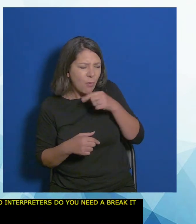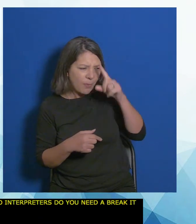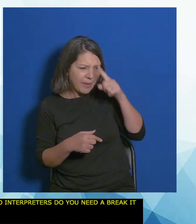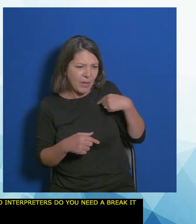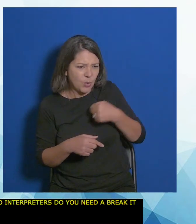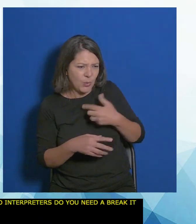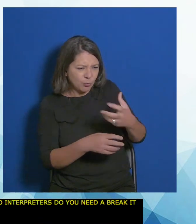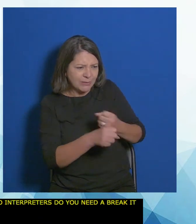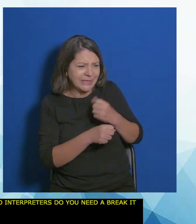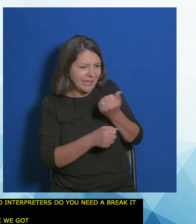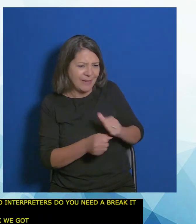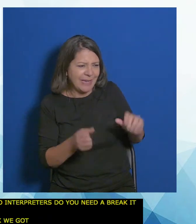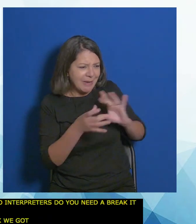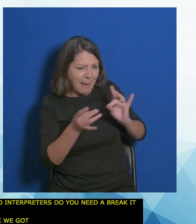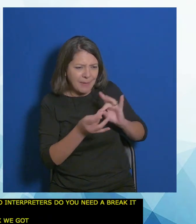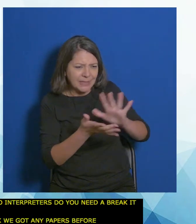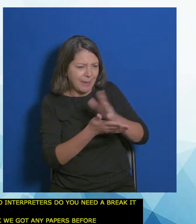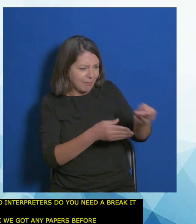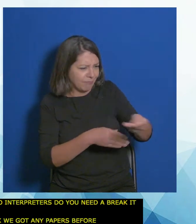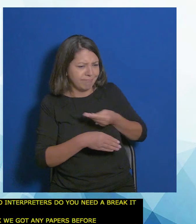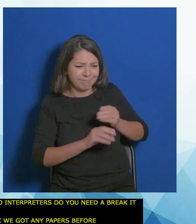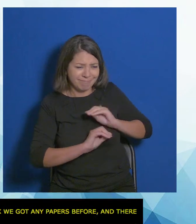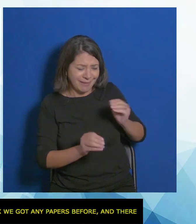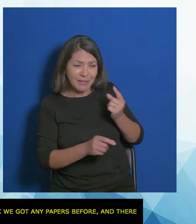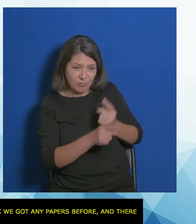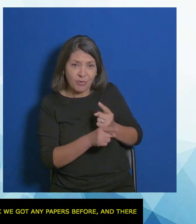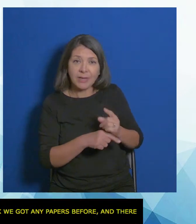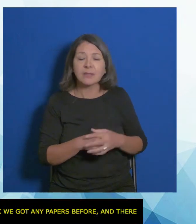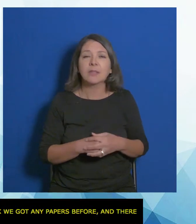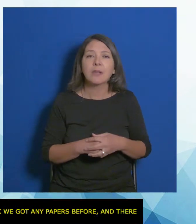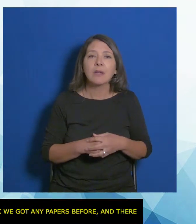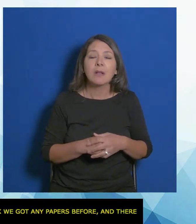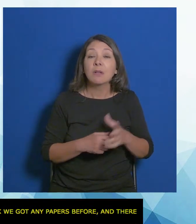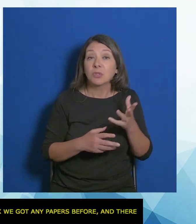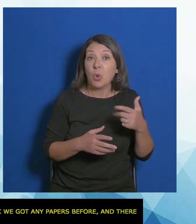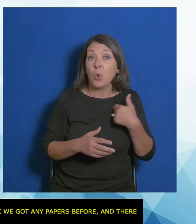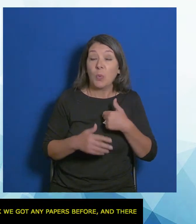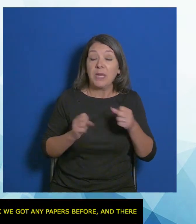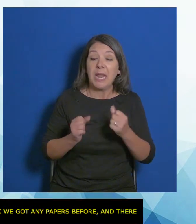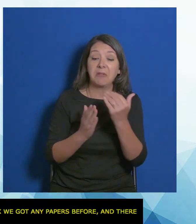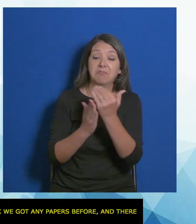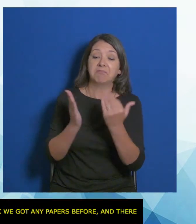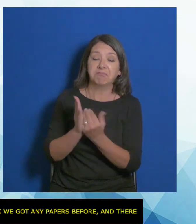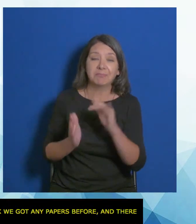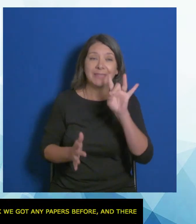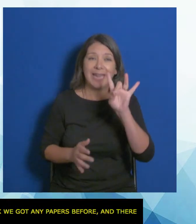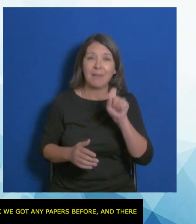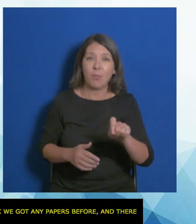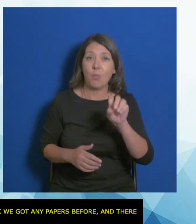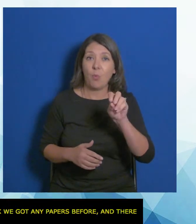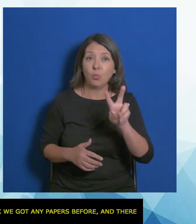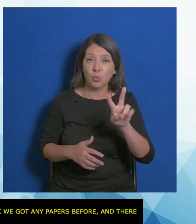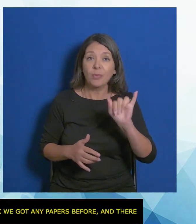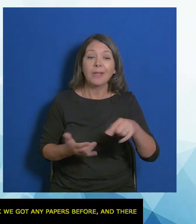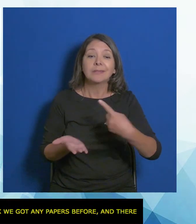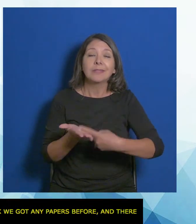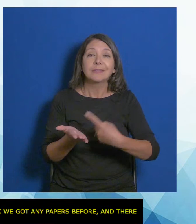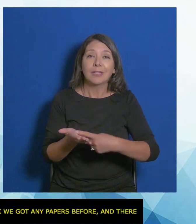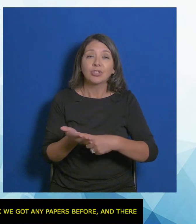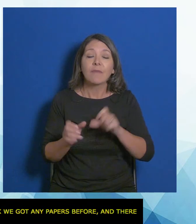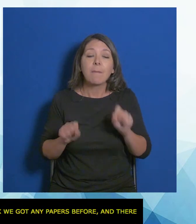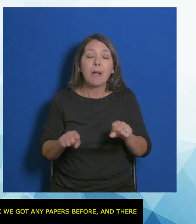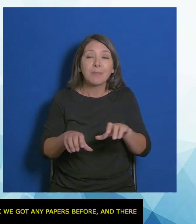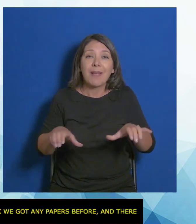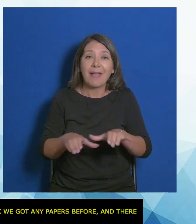and then there were no comments that were sent in prior. So we can go to 8.02, discussion and possible action item,